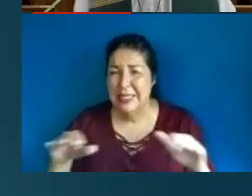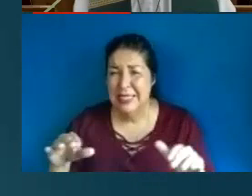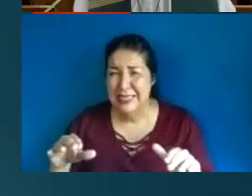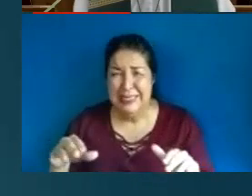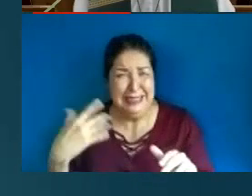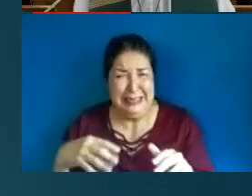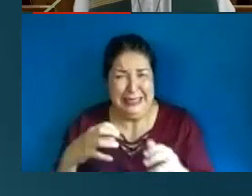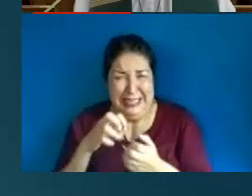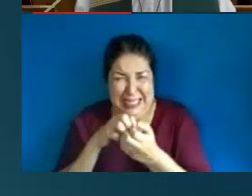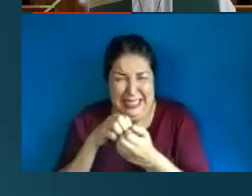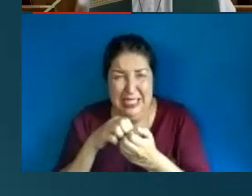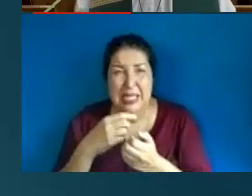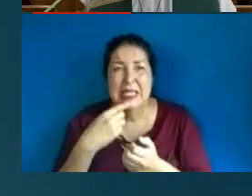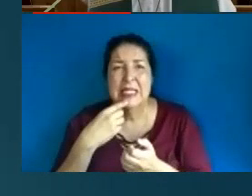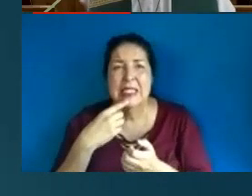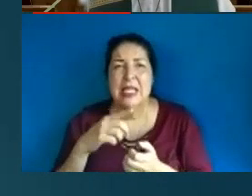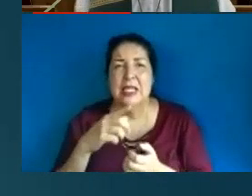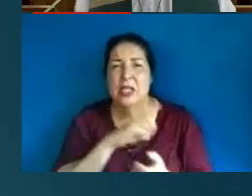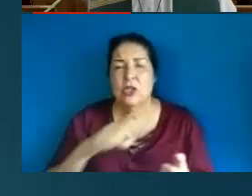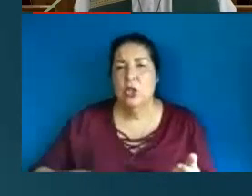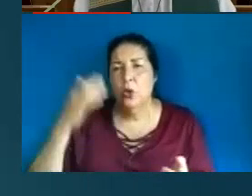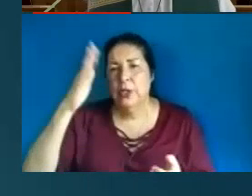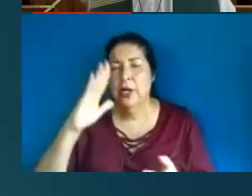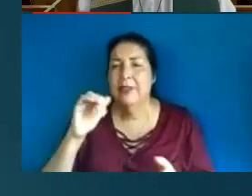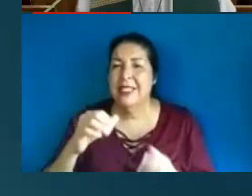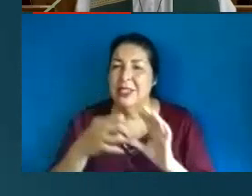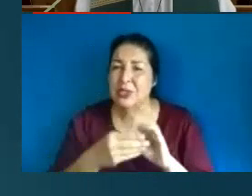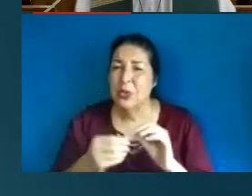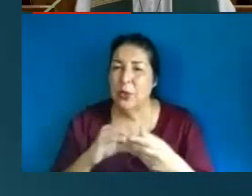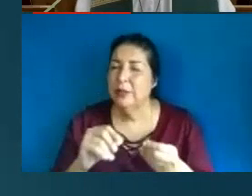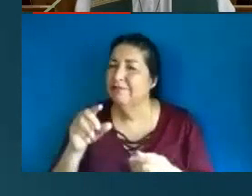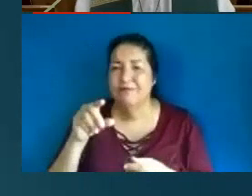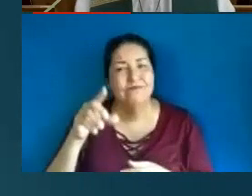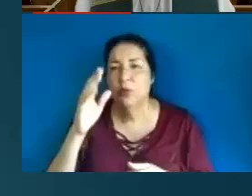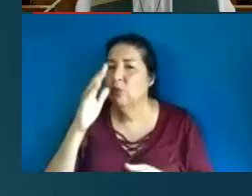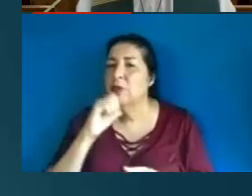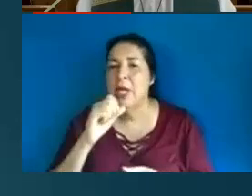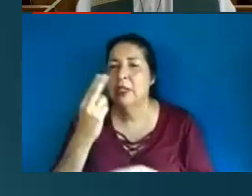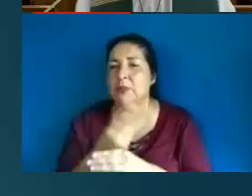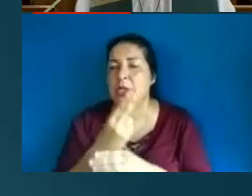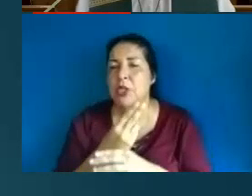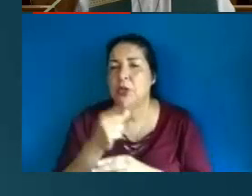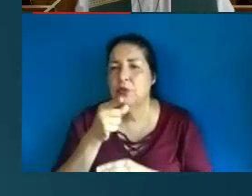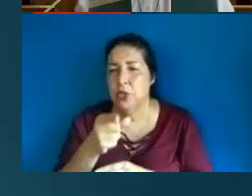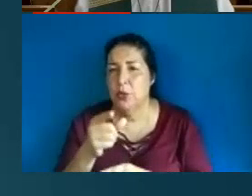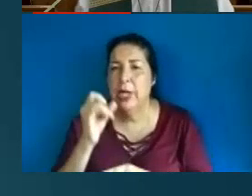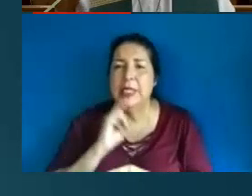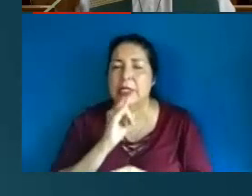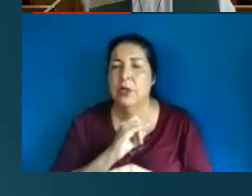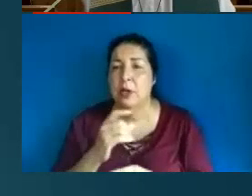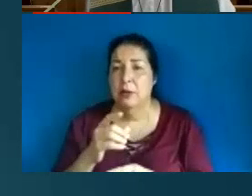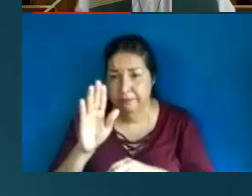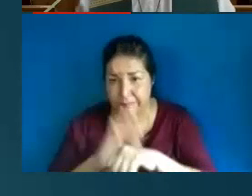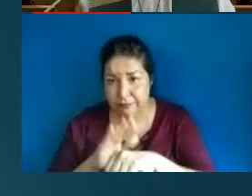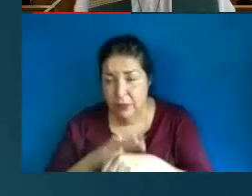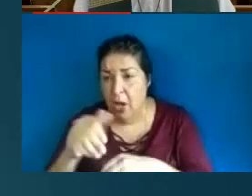declares the Lord God, this proverb shall no more be used by you in Israel. Behold, all souls are